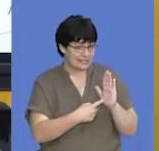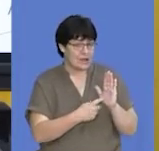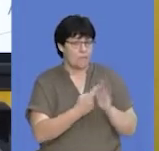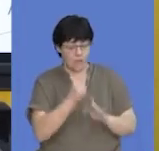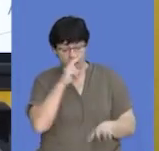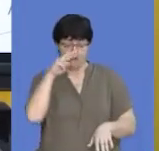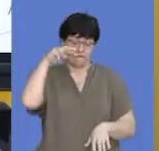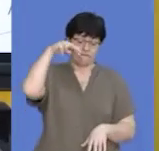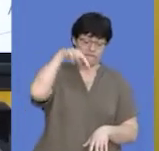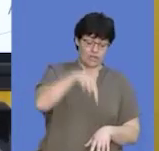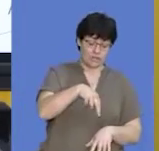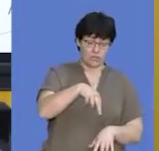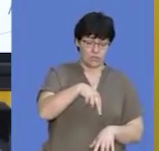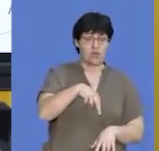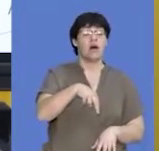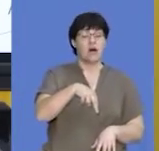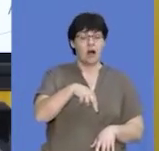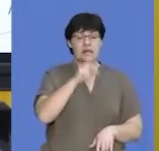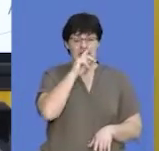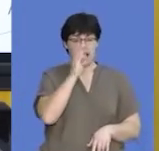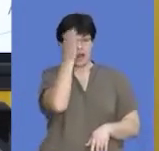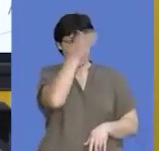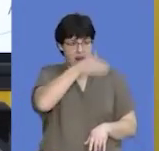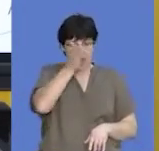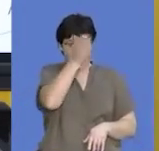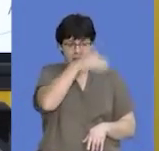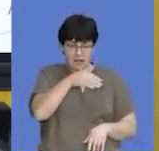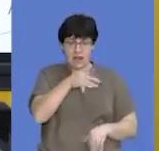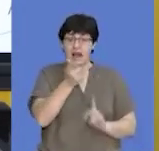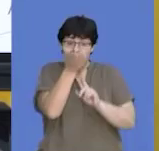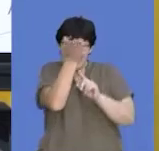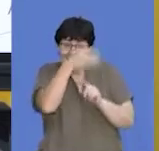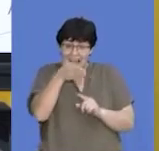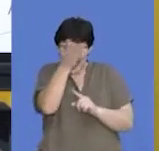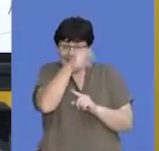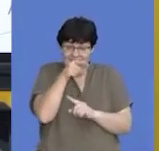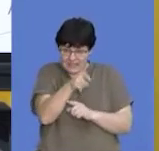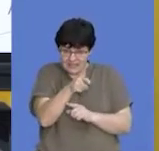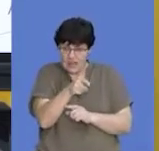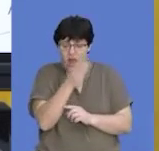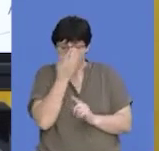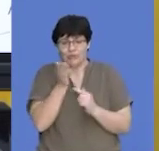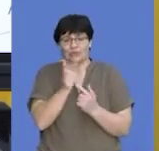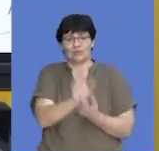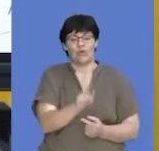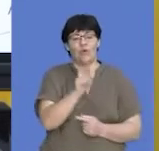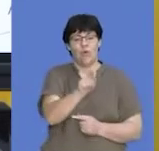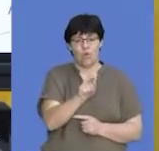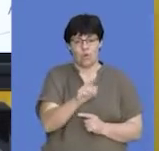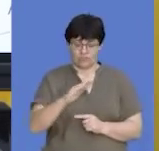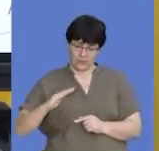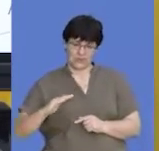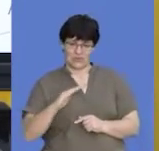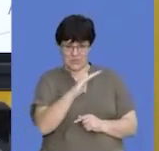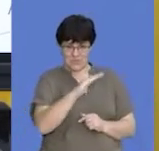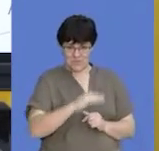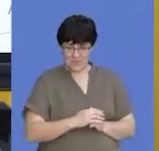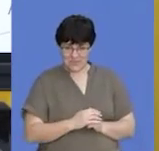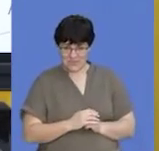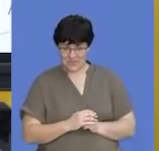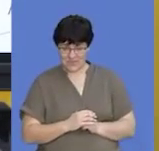from the top, and we see contour lines, those contour lines are an indication of slopes.